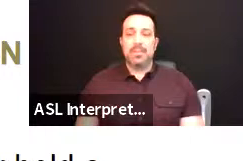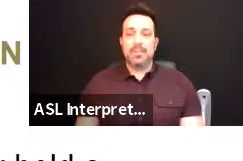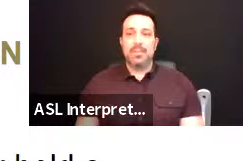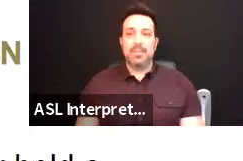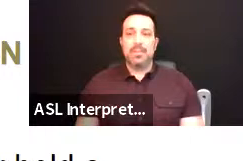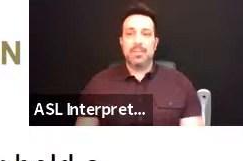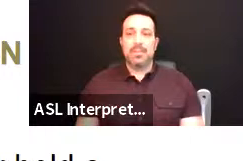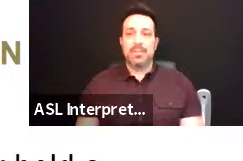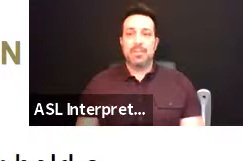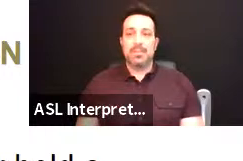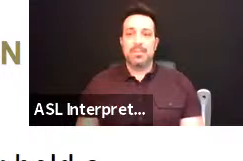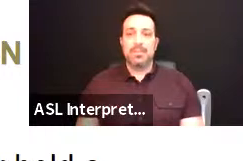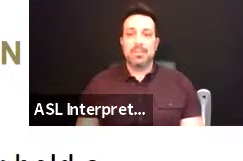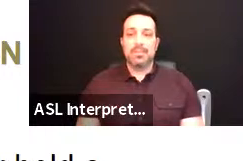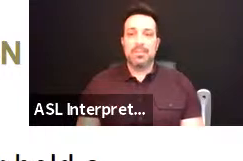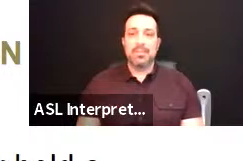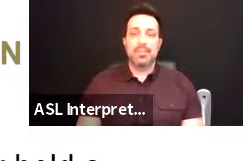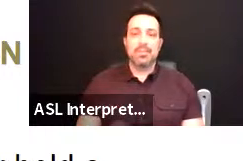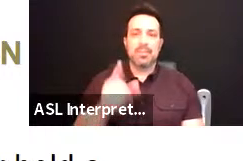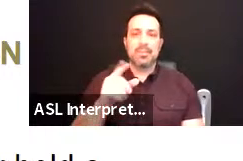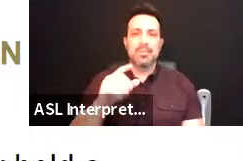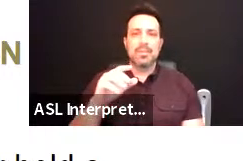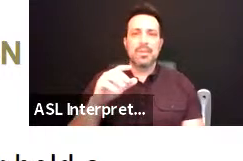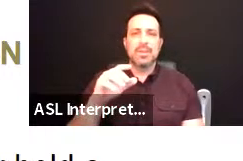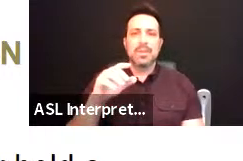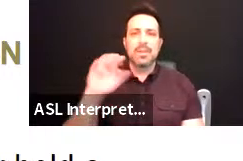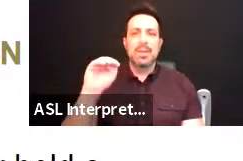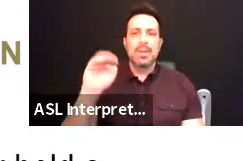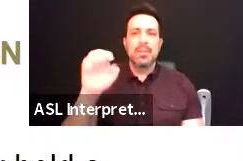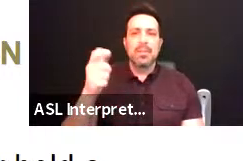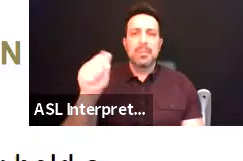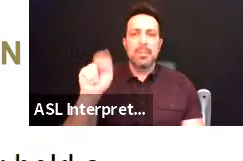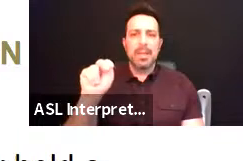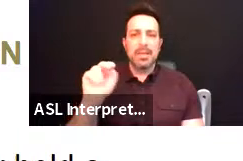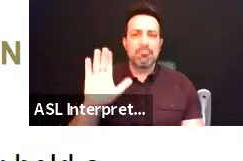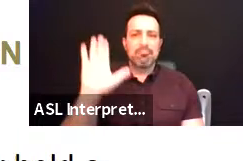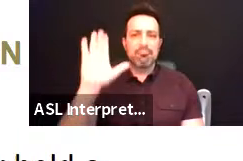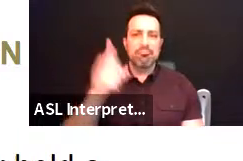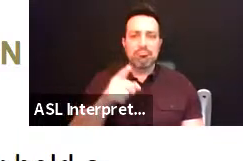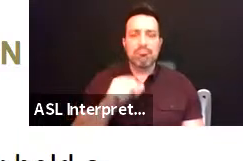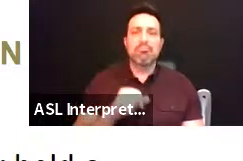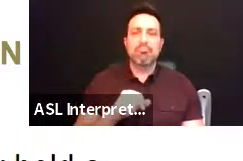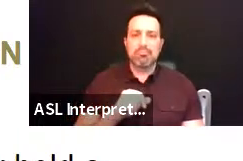I think Councilor Perkins has raised. I just want to say that